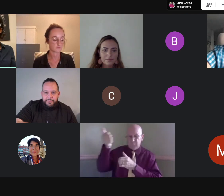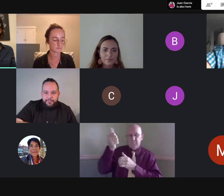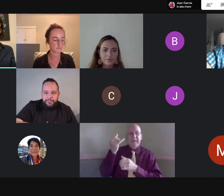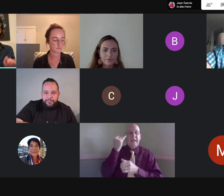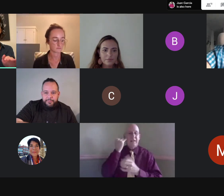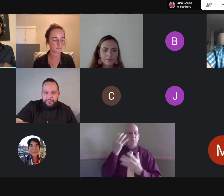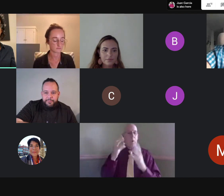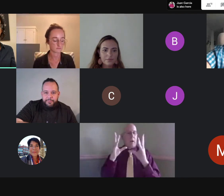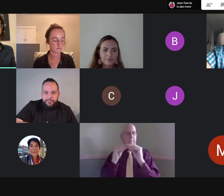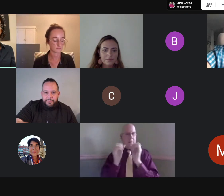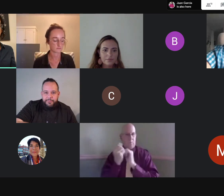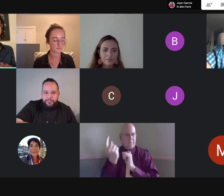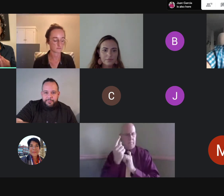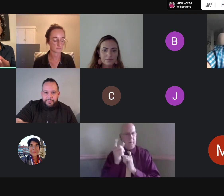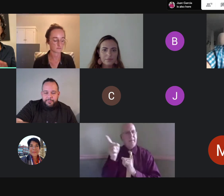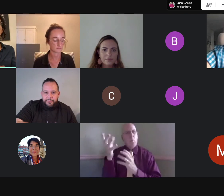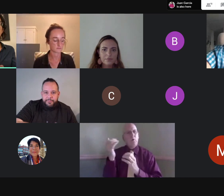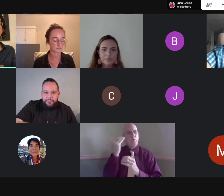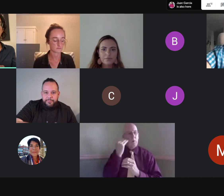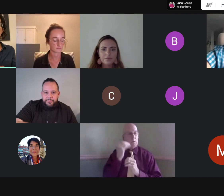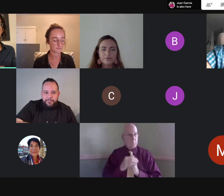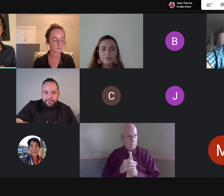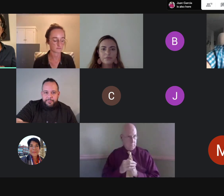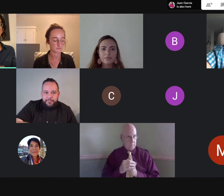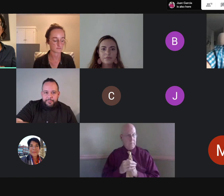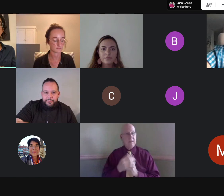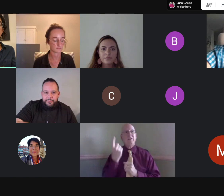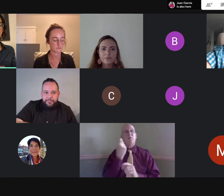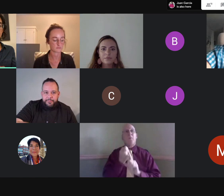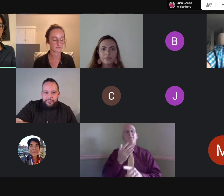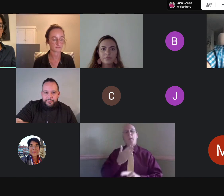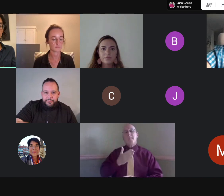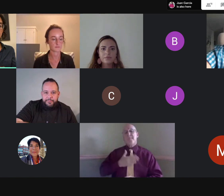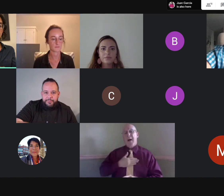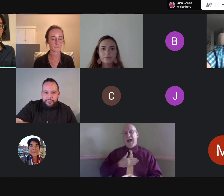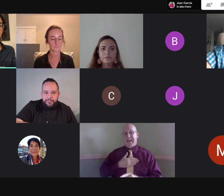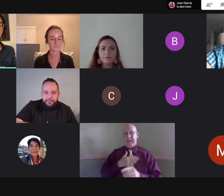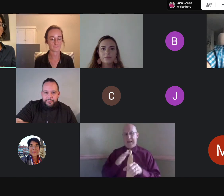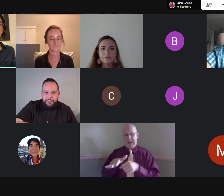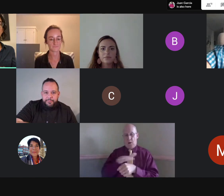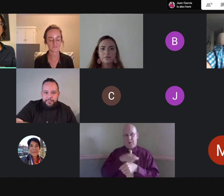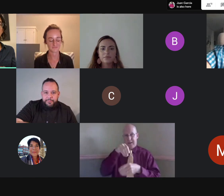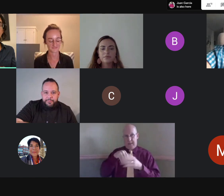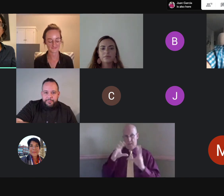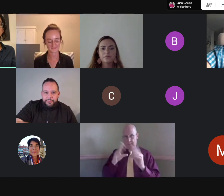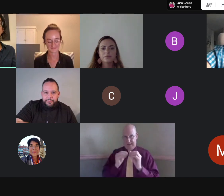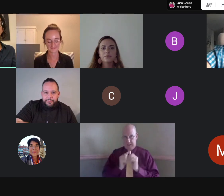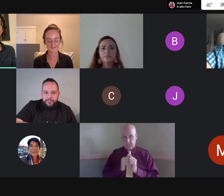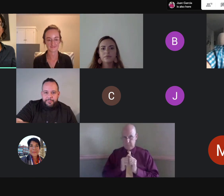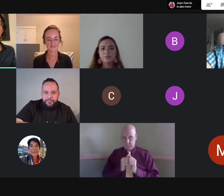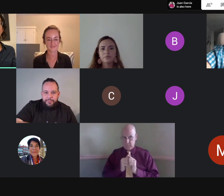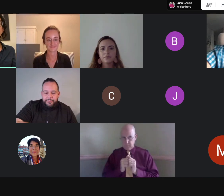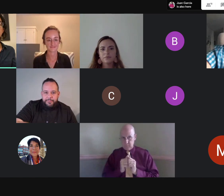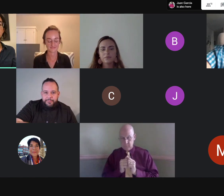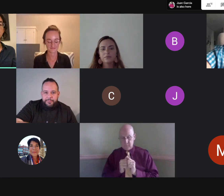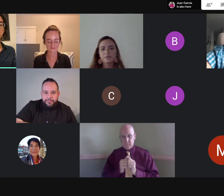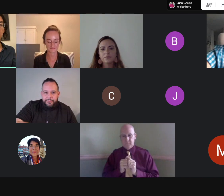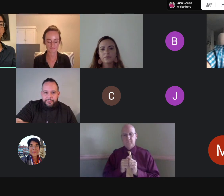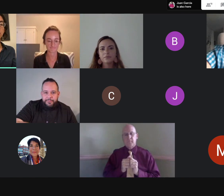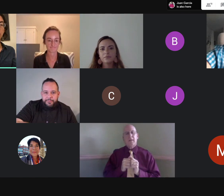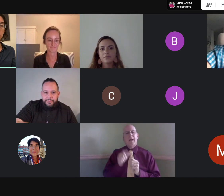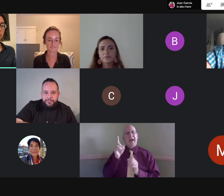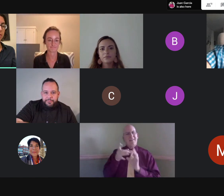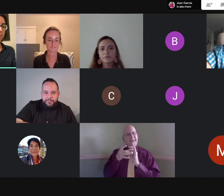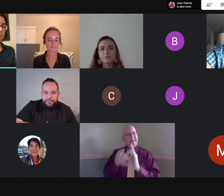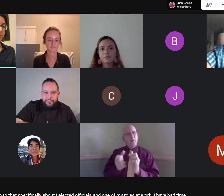with someone, they want to know that there's someone from their district in the meeting. So that it's tied to people